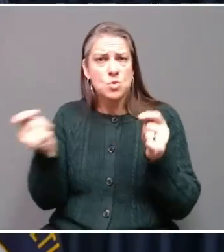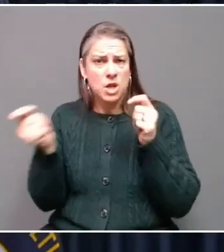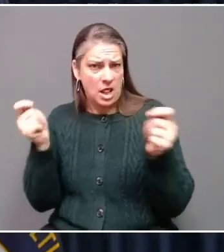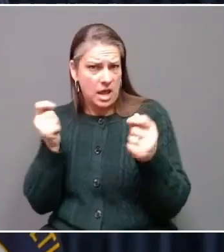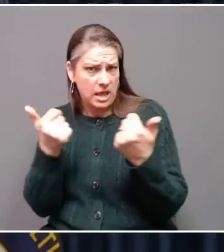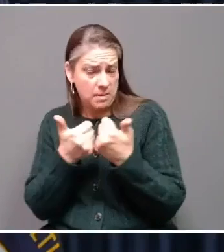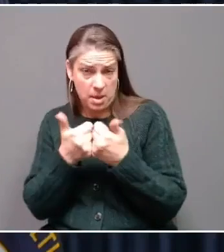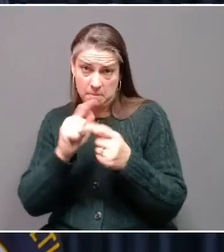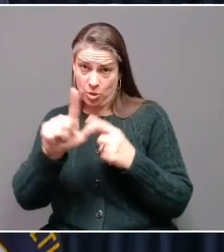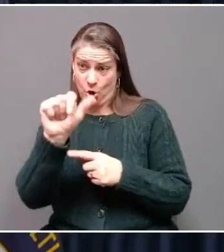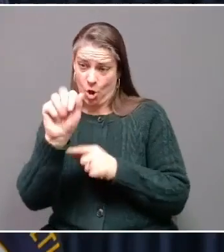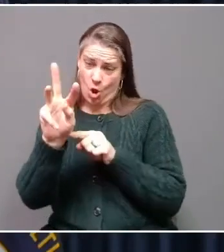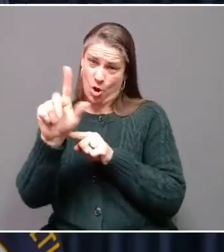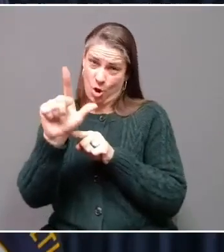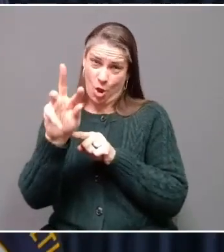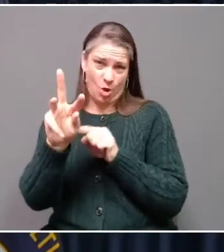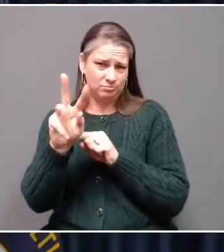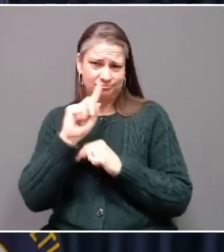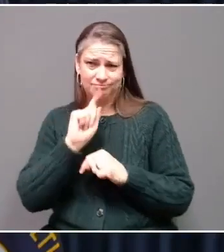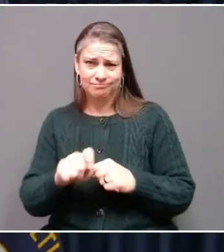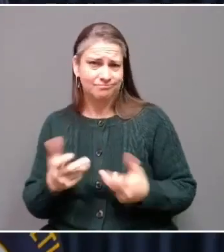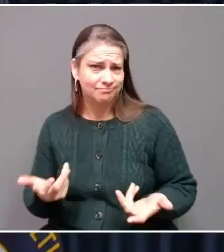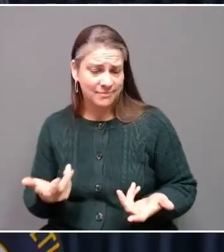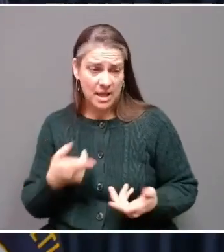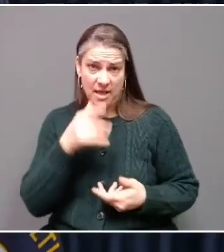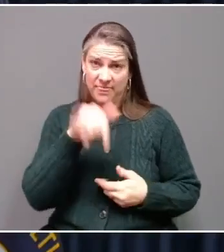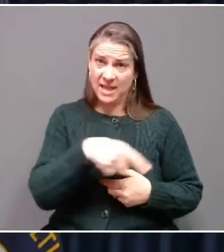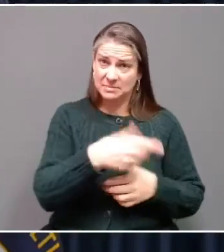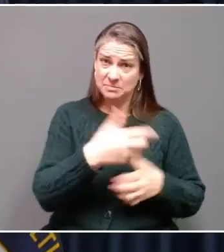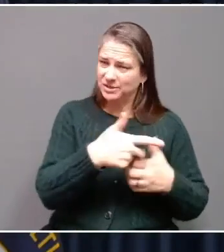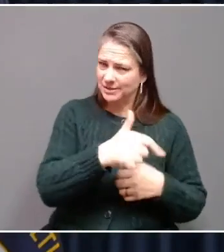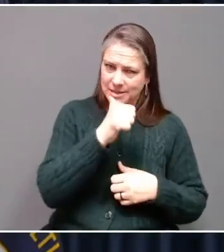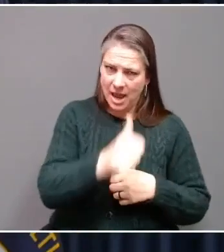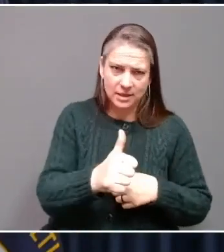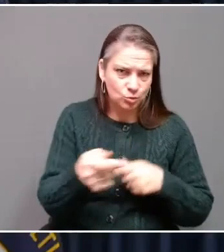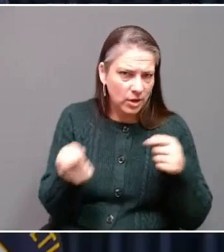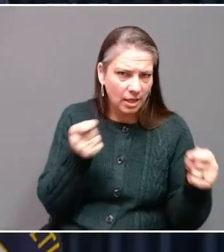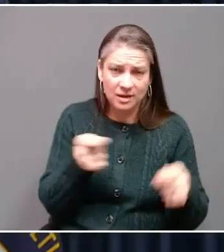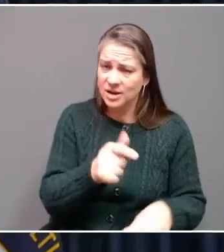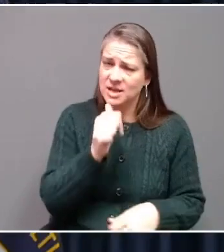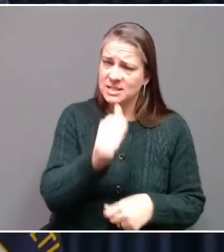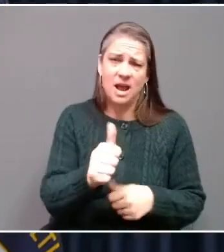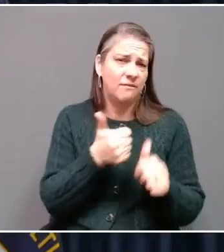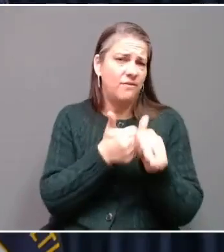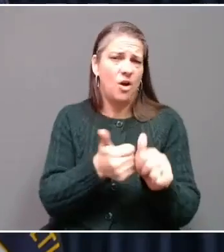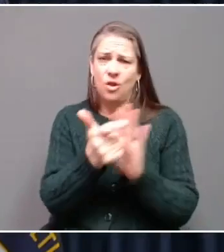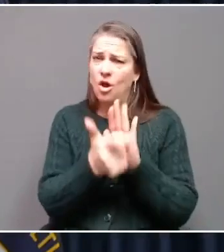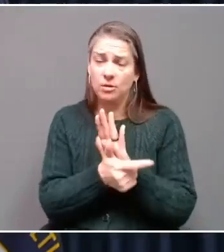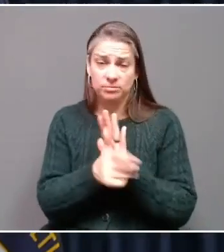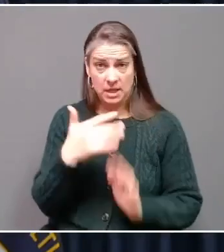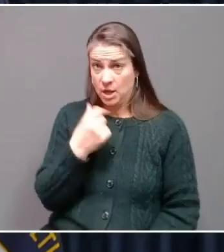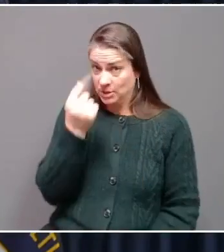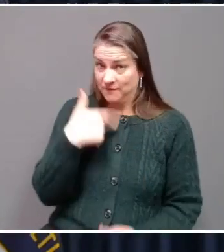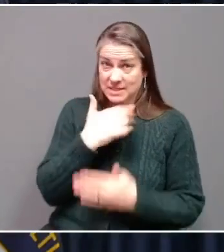law. They were unregulated. I think that they were unlawful. Now, I understand that there are a lot of businesses out